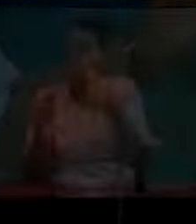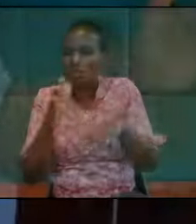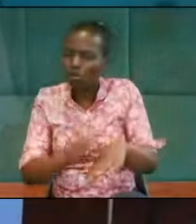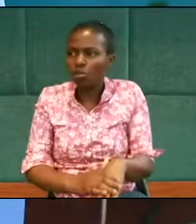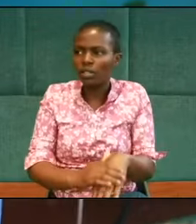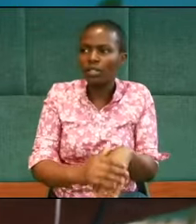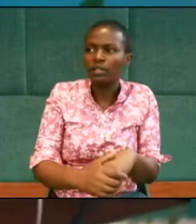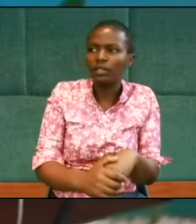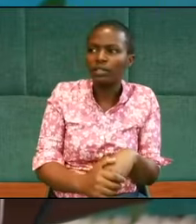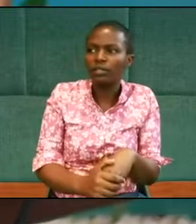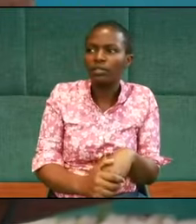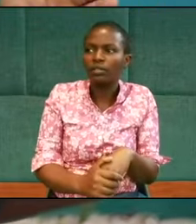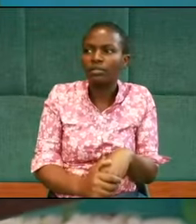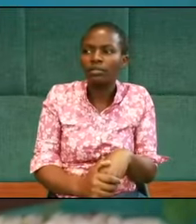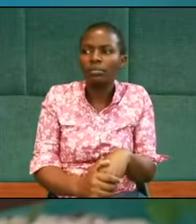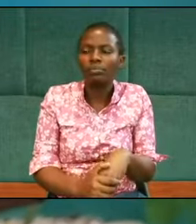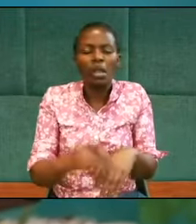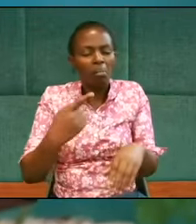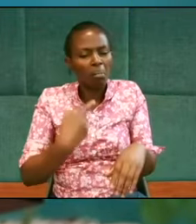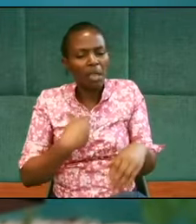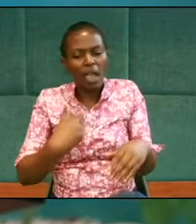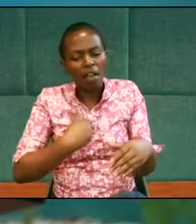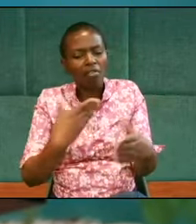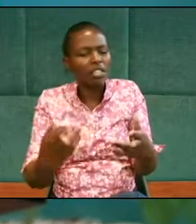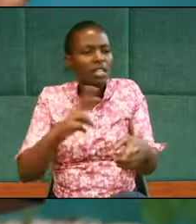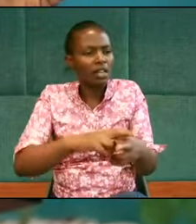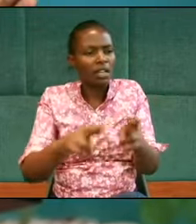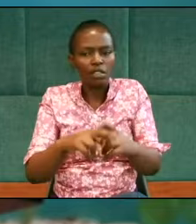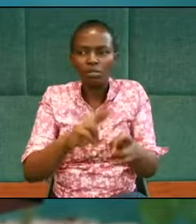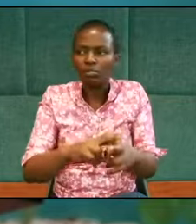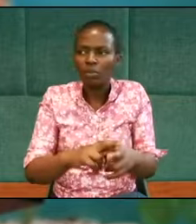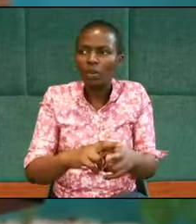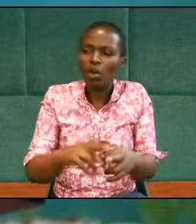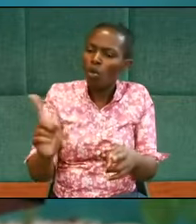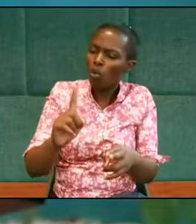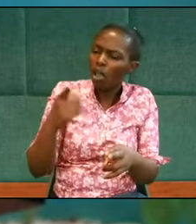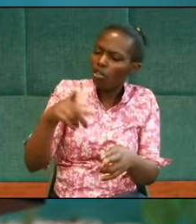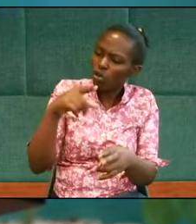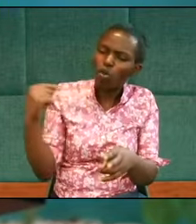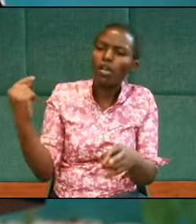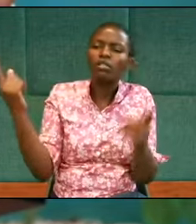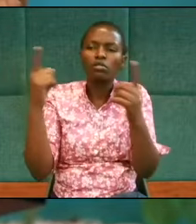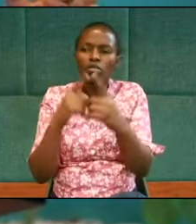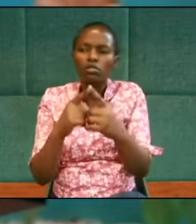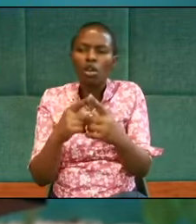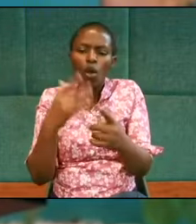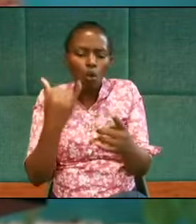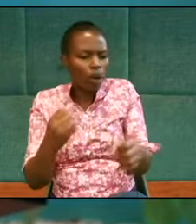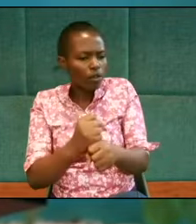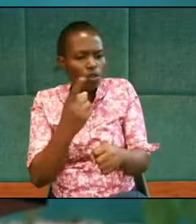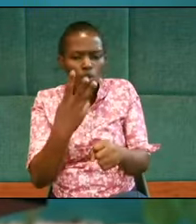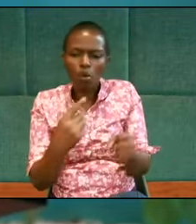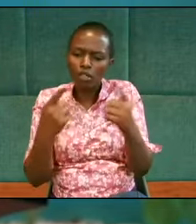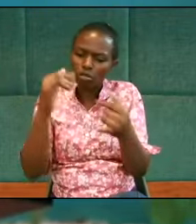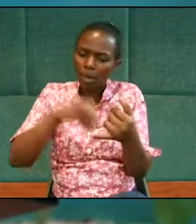a denial of faith. I am dating. Where are you headed? You don't know. When do you want to marry? I